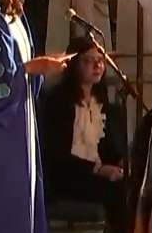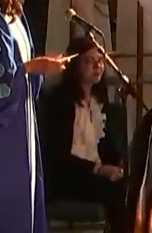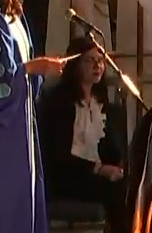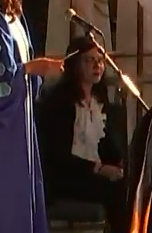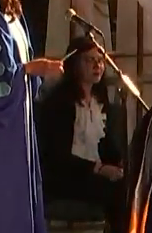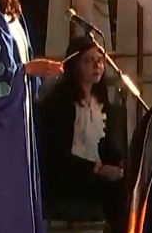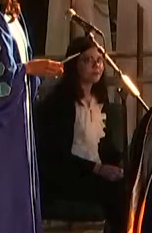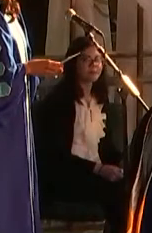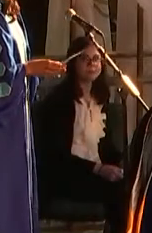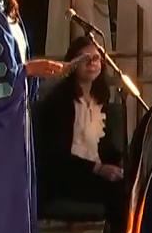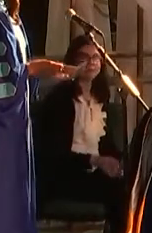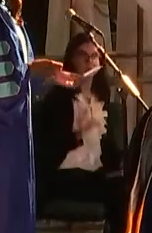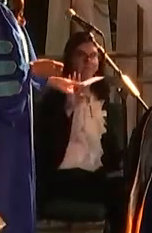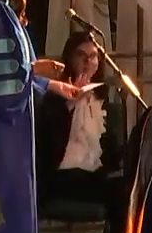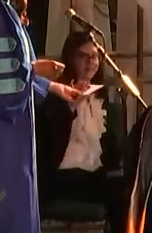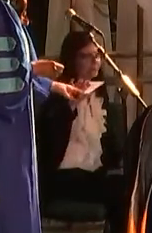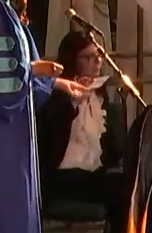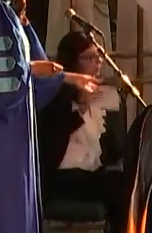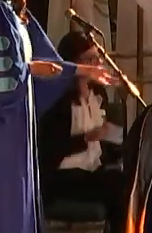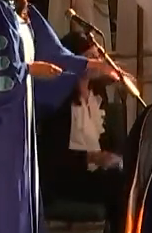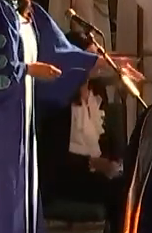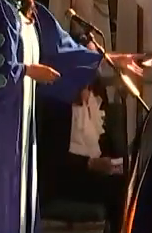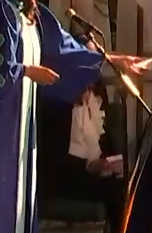Ashley Nicole Lord.